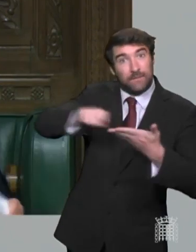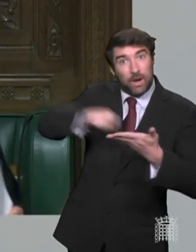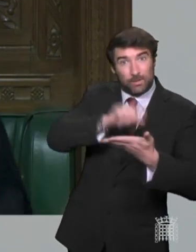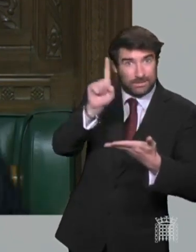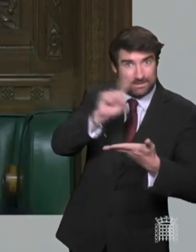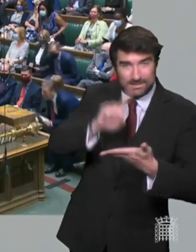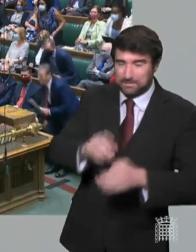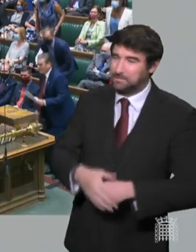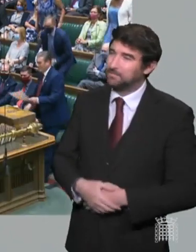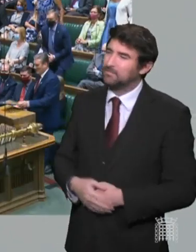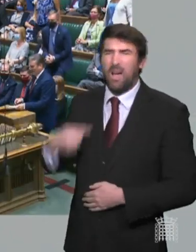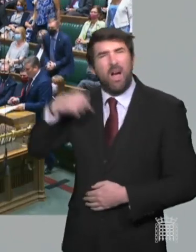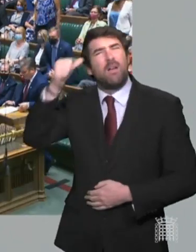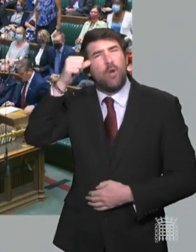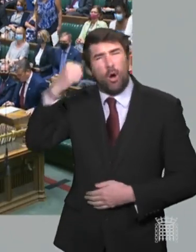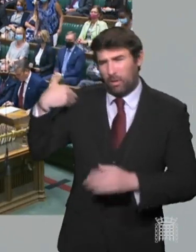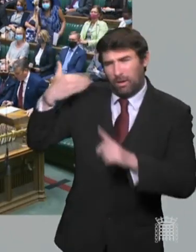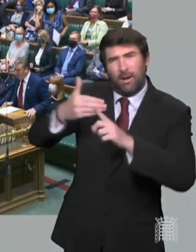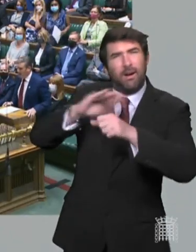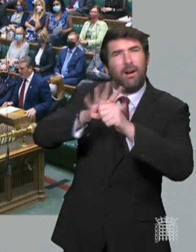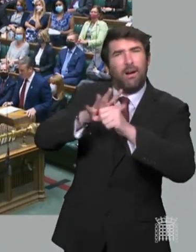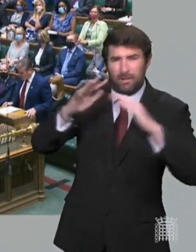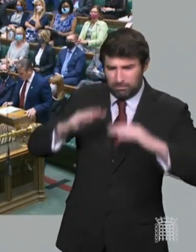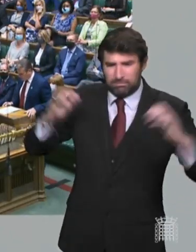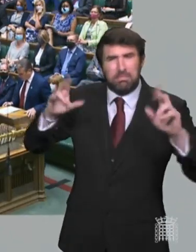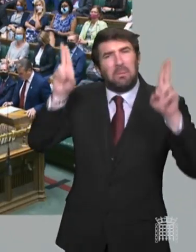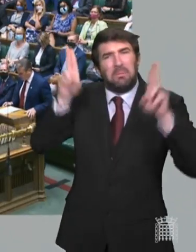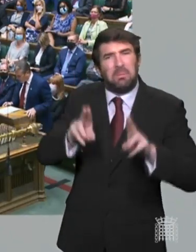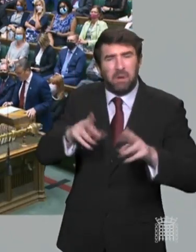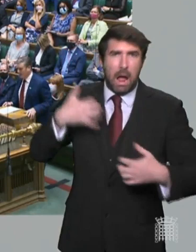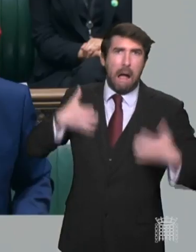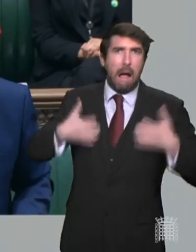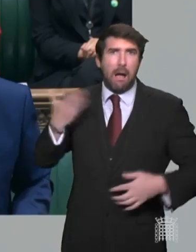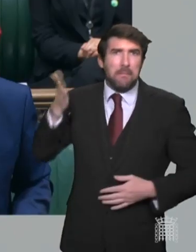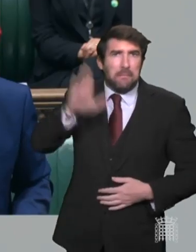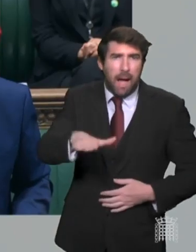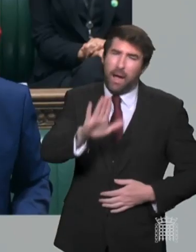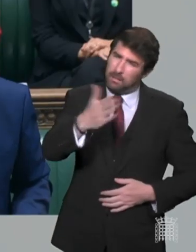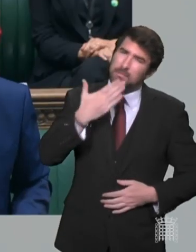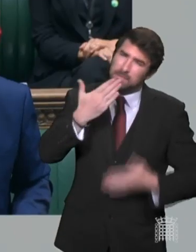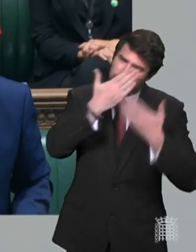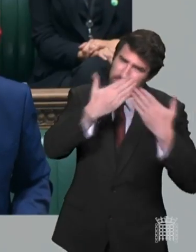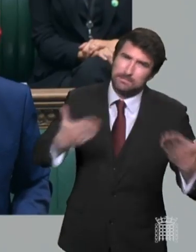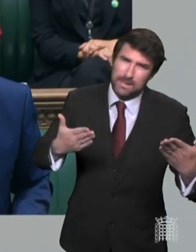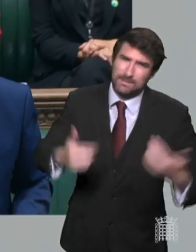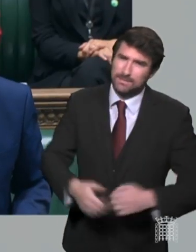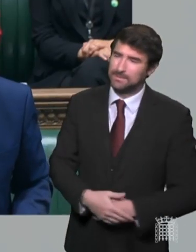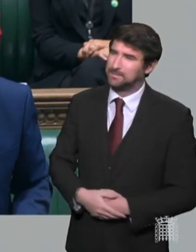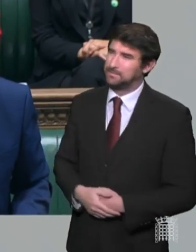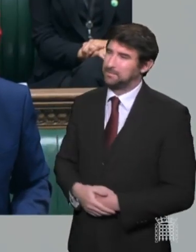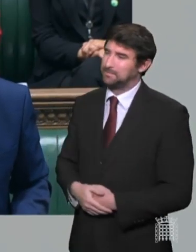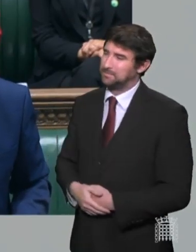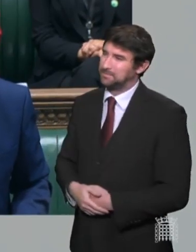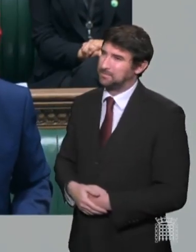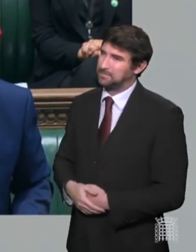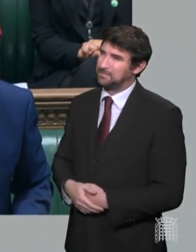questions. Keir Starmer. Thank you, Mr. Speaker. I noticed the Prime Minister didn't stand by his guarantee that no one will need to